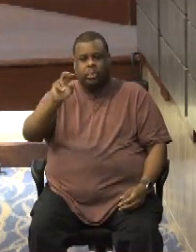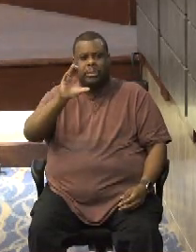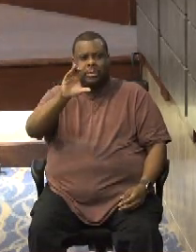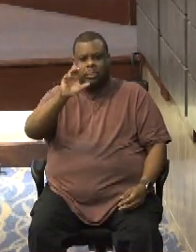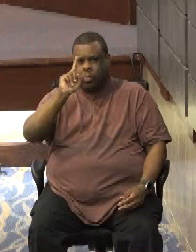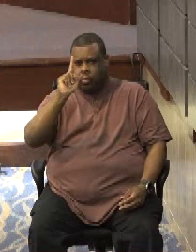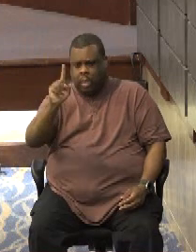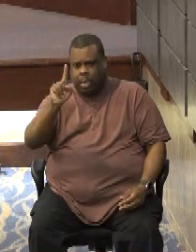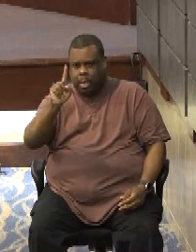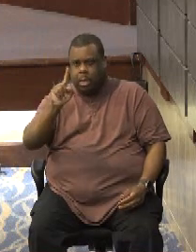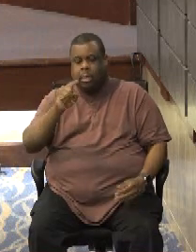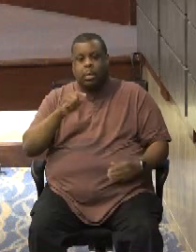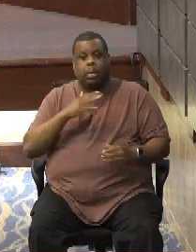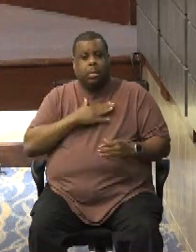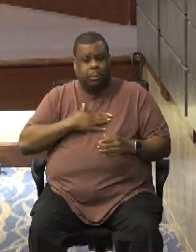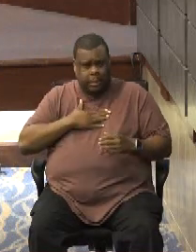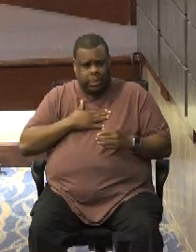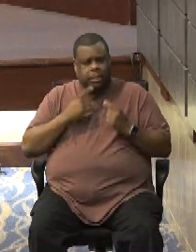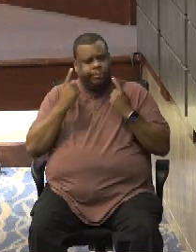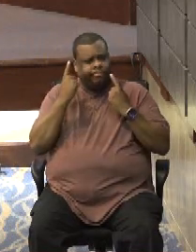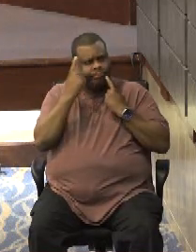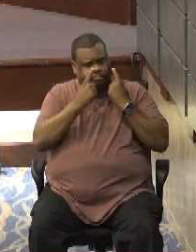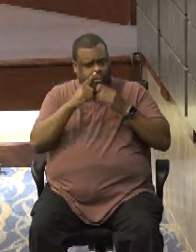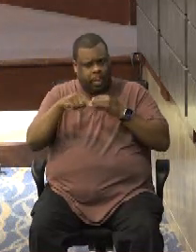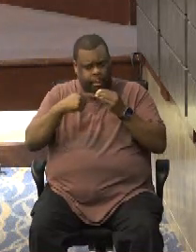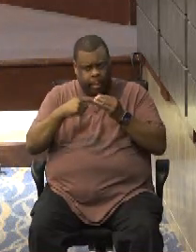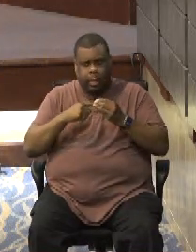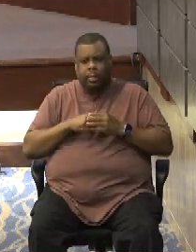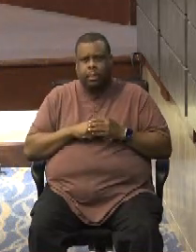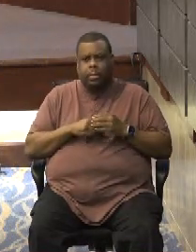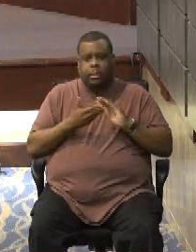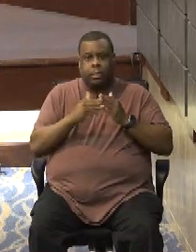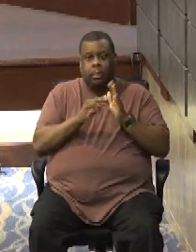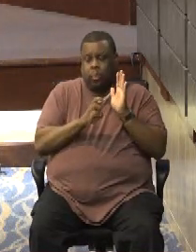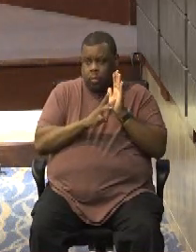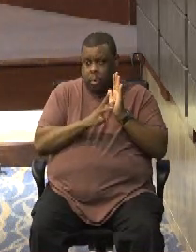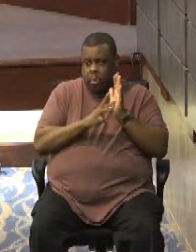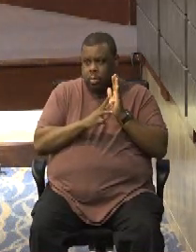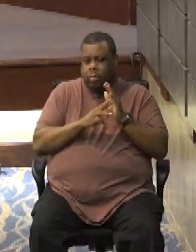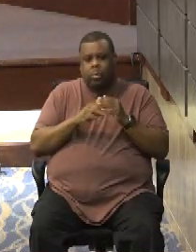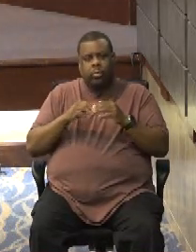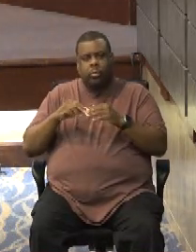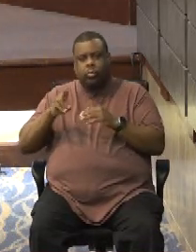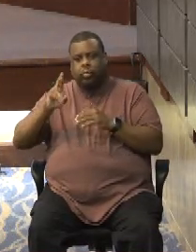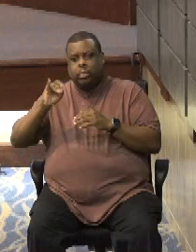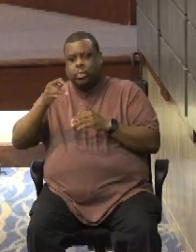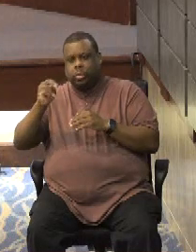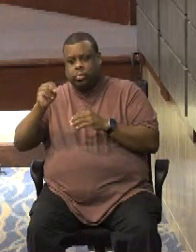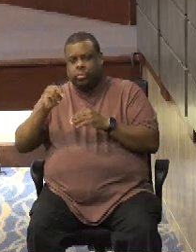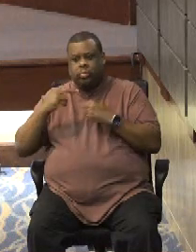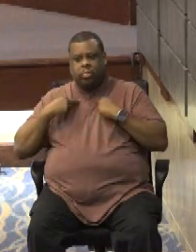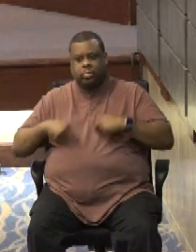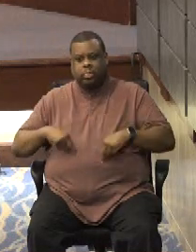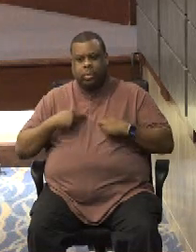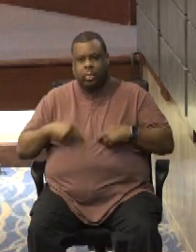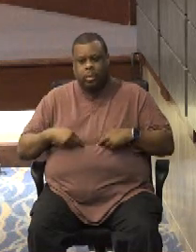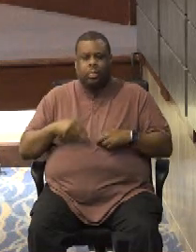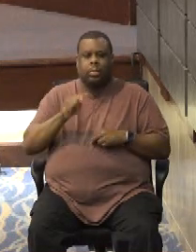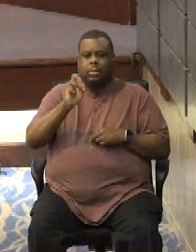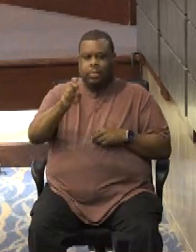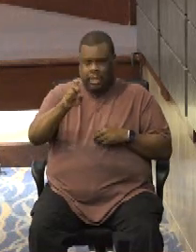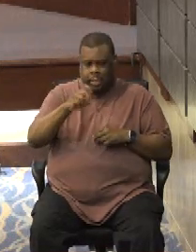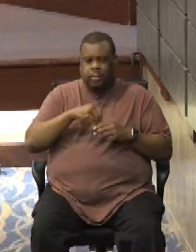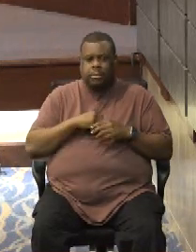312.002(c)(1) to consider a resolution readopting the City of Waco Residential Tax Abatement Guidelines and Policy